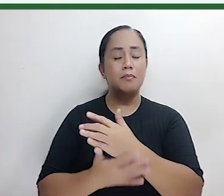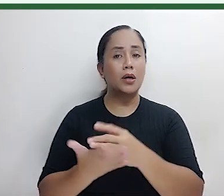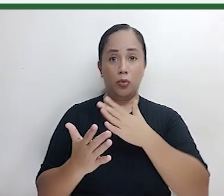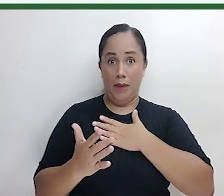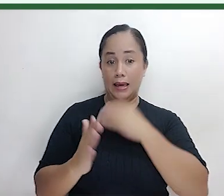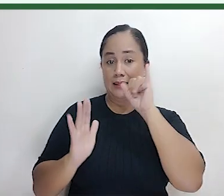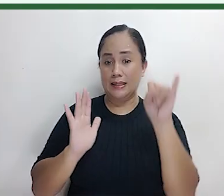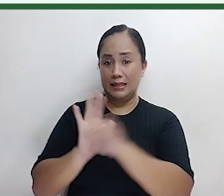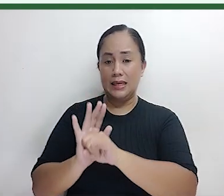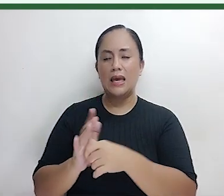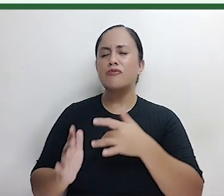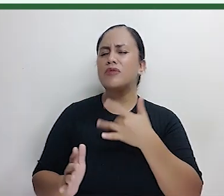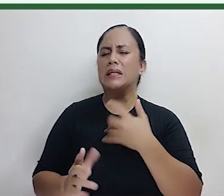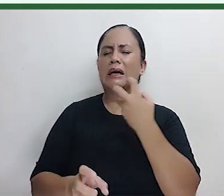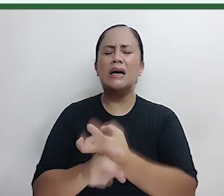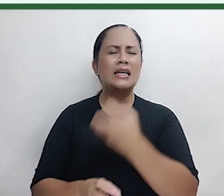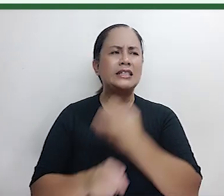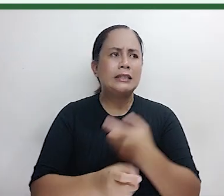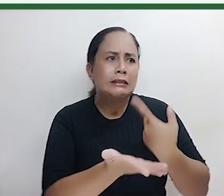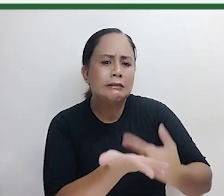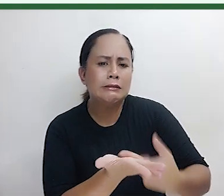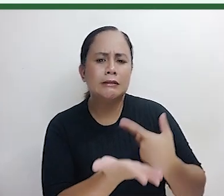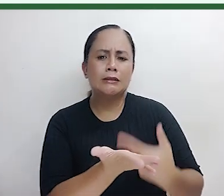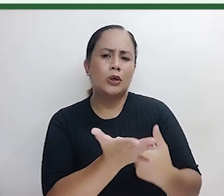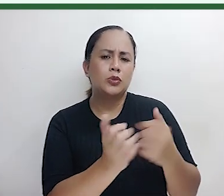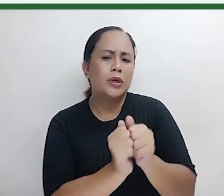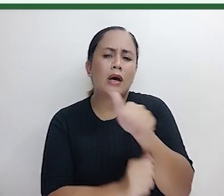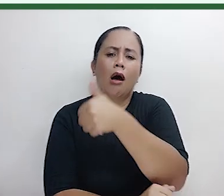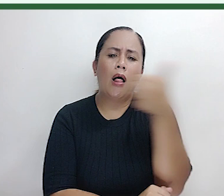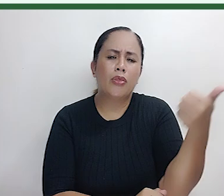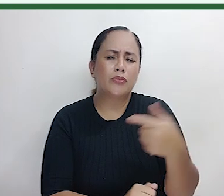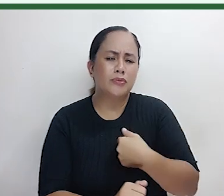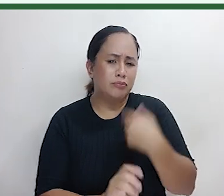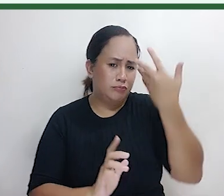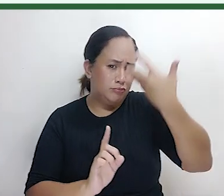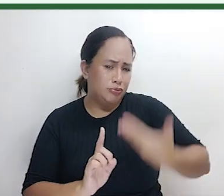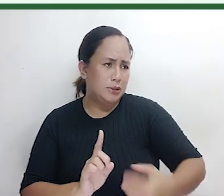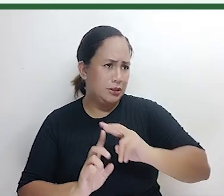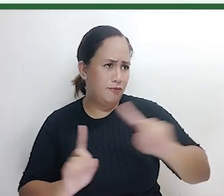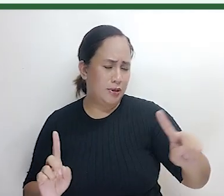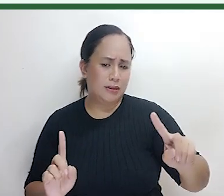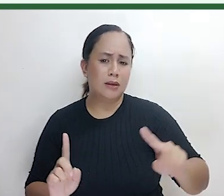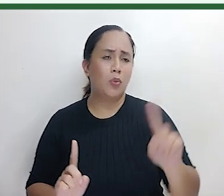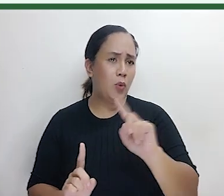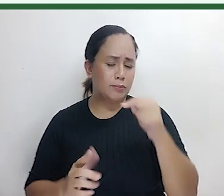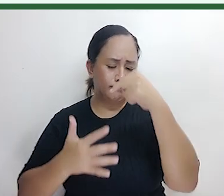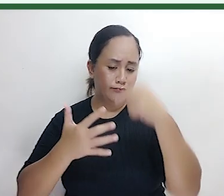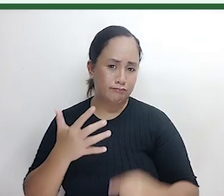Number 8. The part of my identity that I feel is difficult to discuss with others who identify